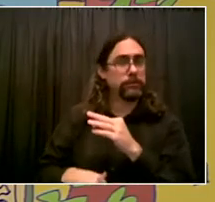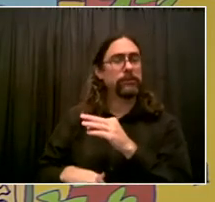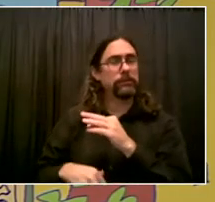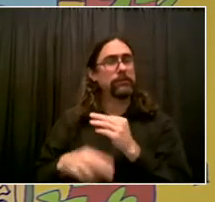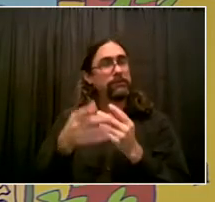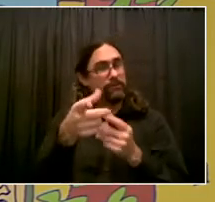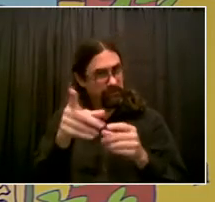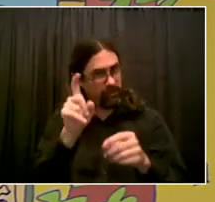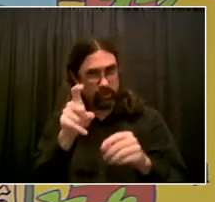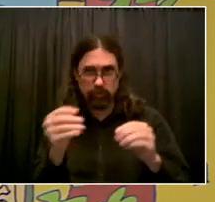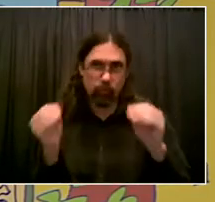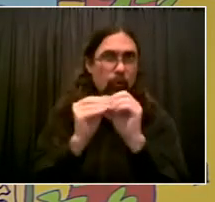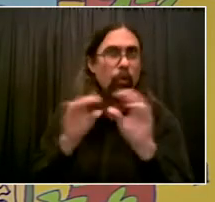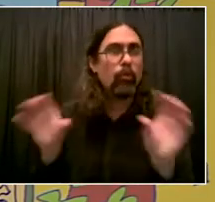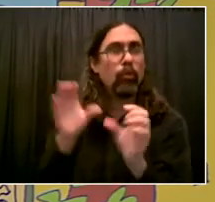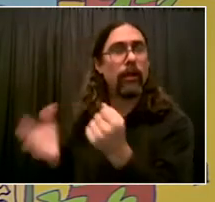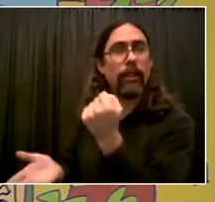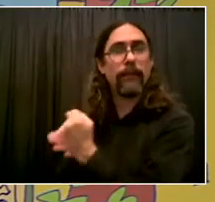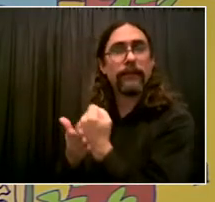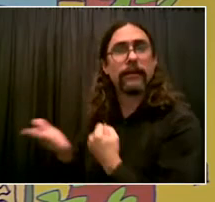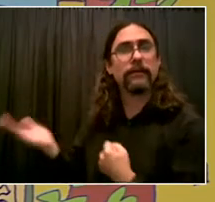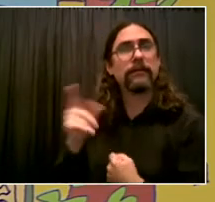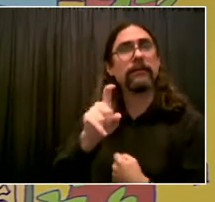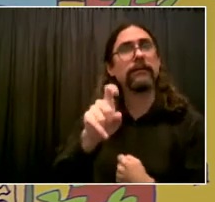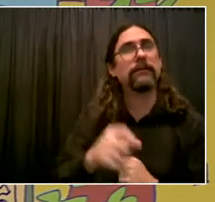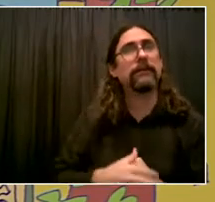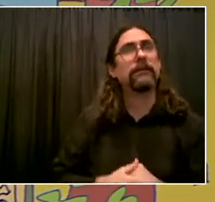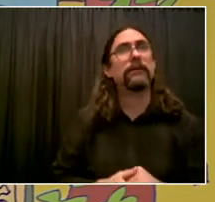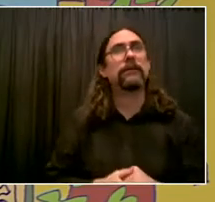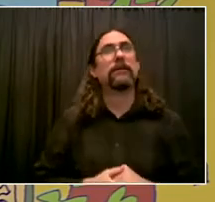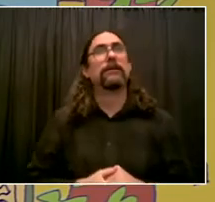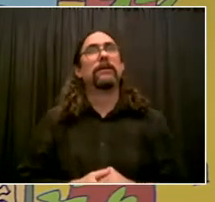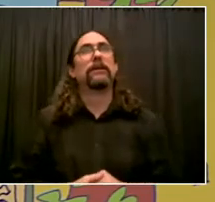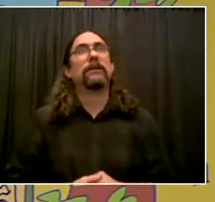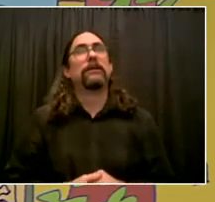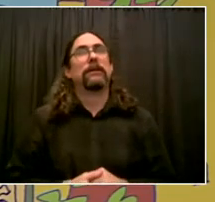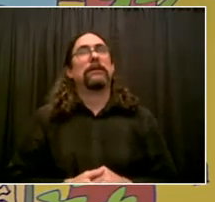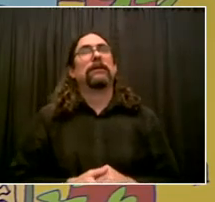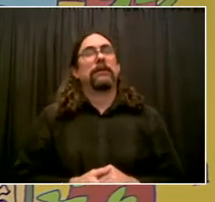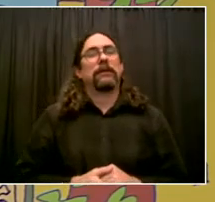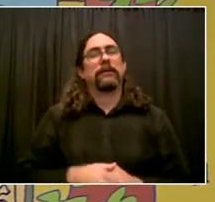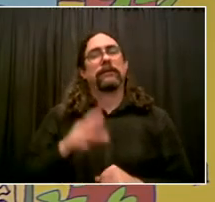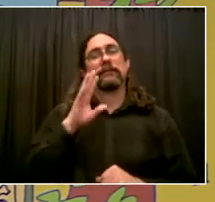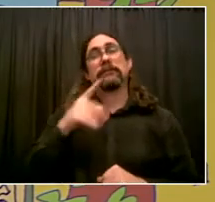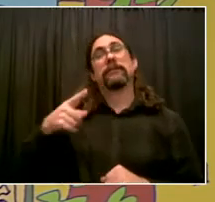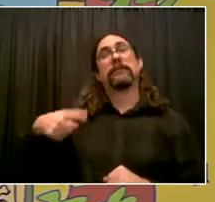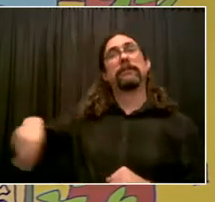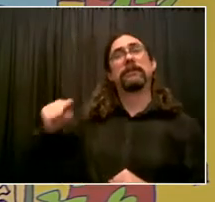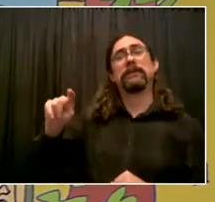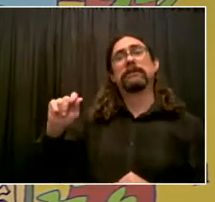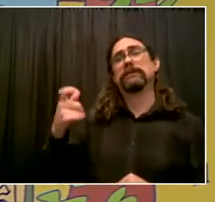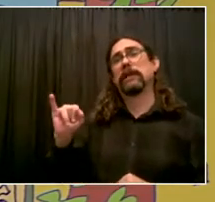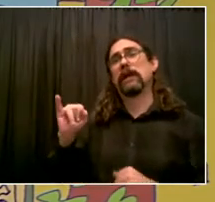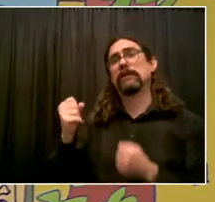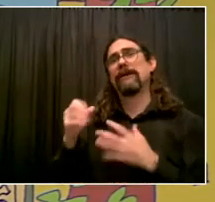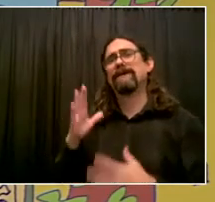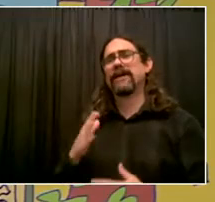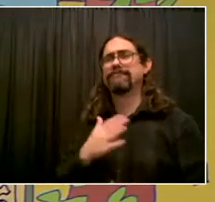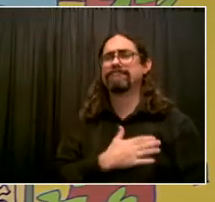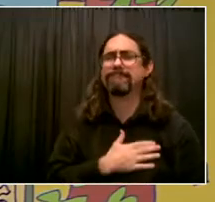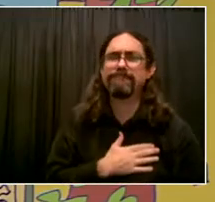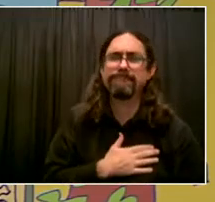changed intensely. It left them in a very, very tough dynamic. And I just feel for people. I've met a lot of the drivers. I